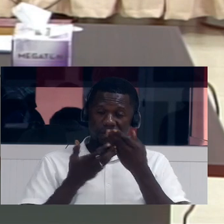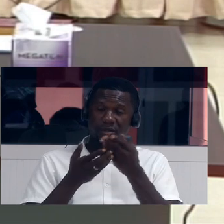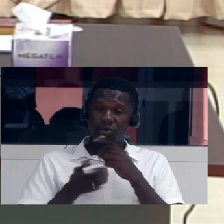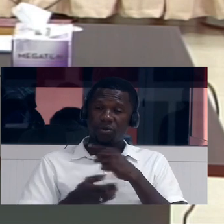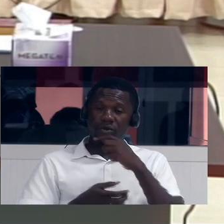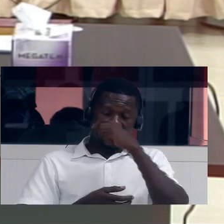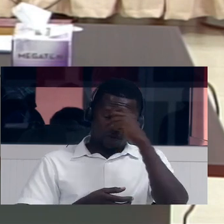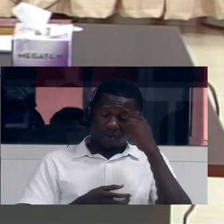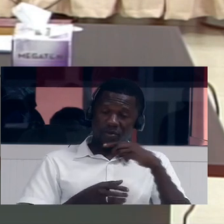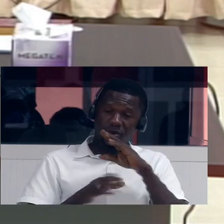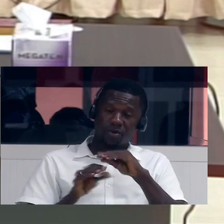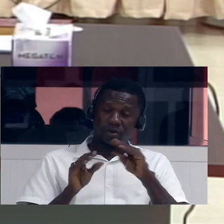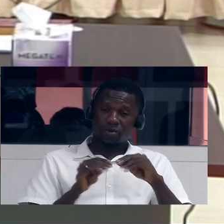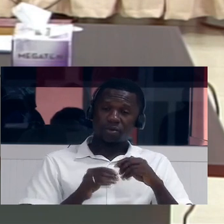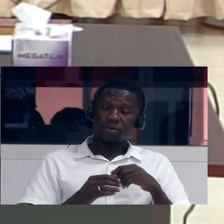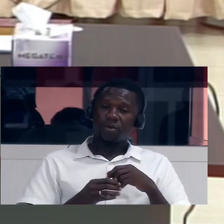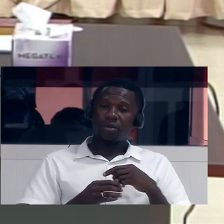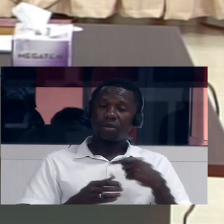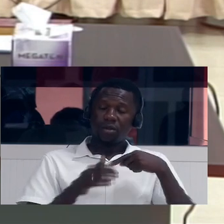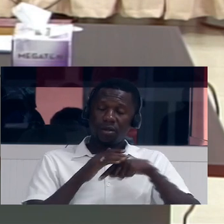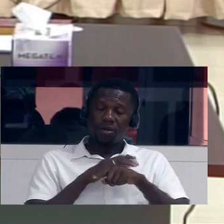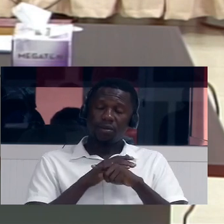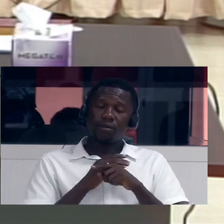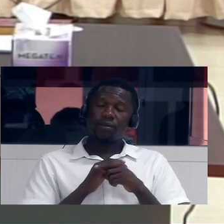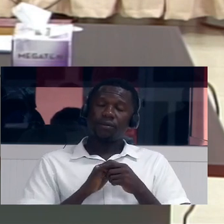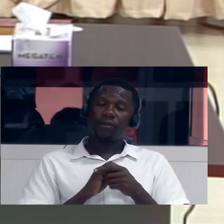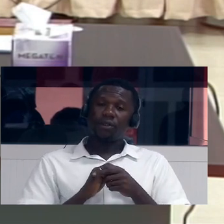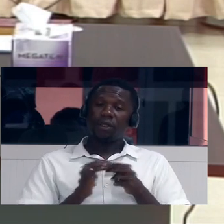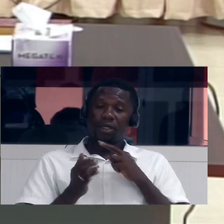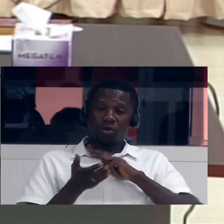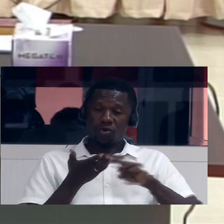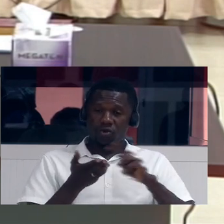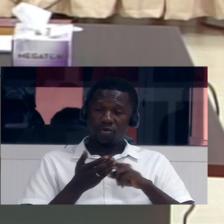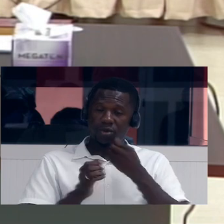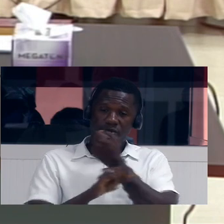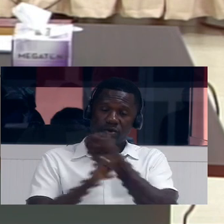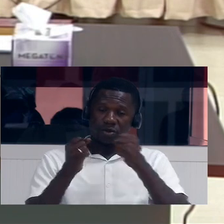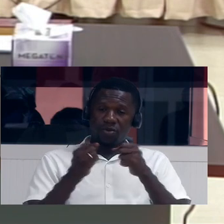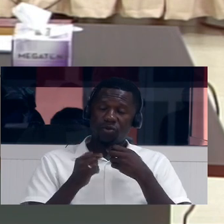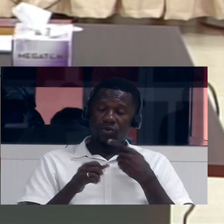operating, you know, in a normal condition